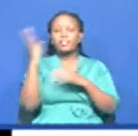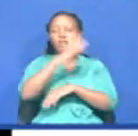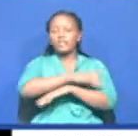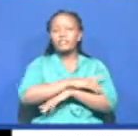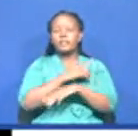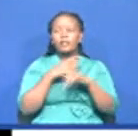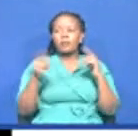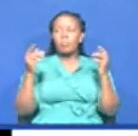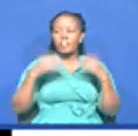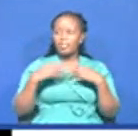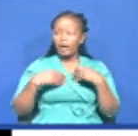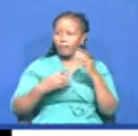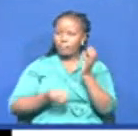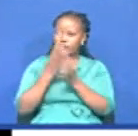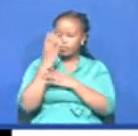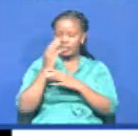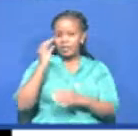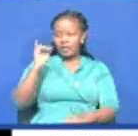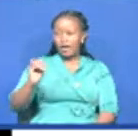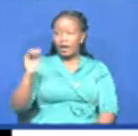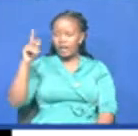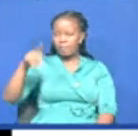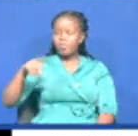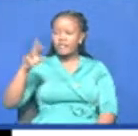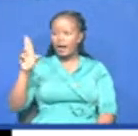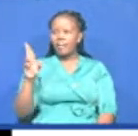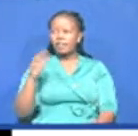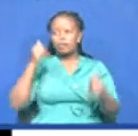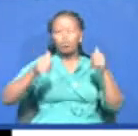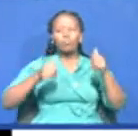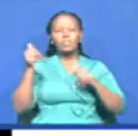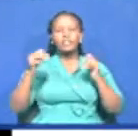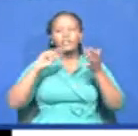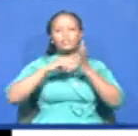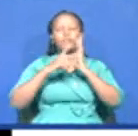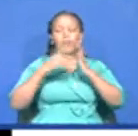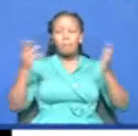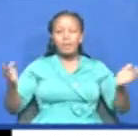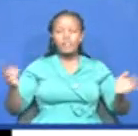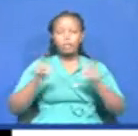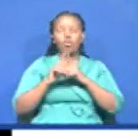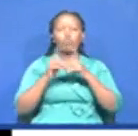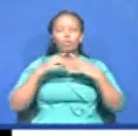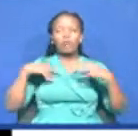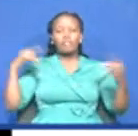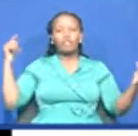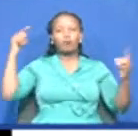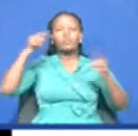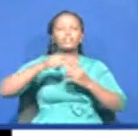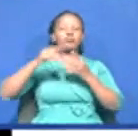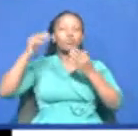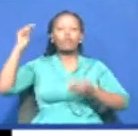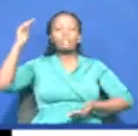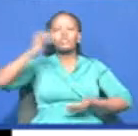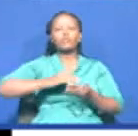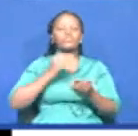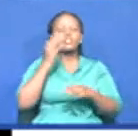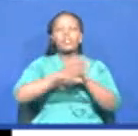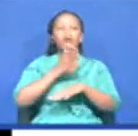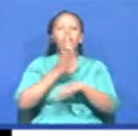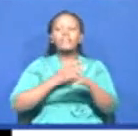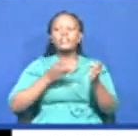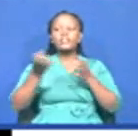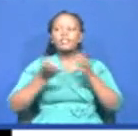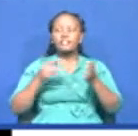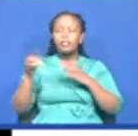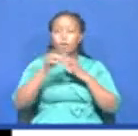IPR recordation process that is meant, or rather has an objective of reducing illicit trade. We are live and we've